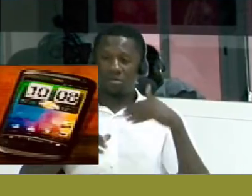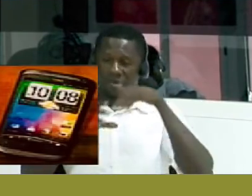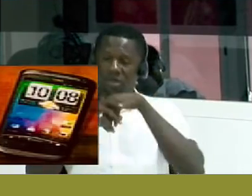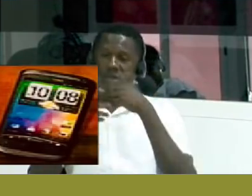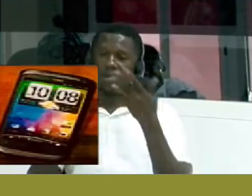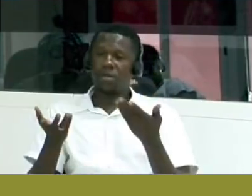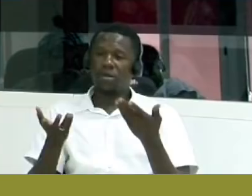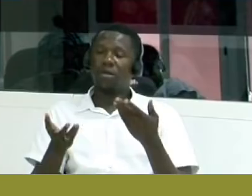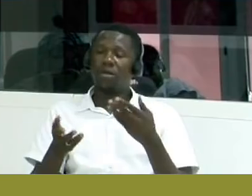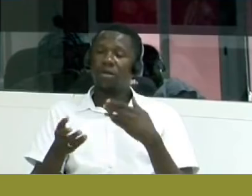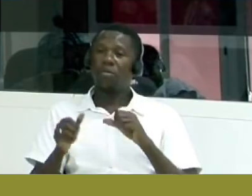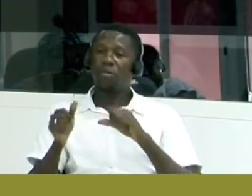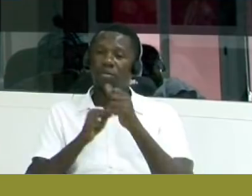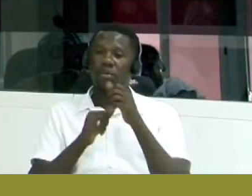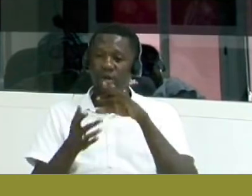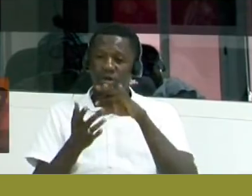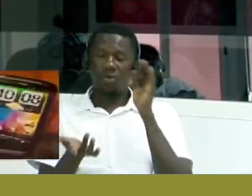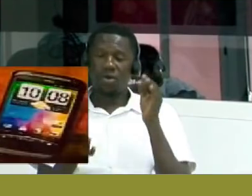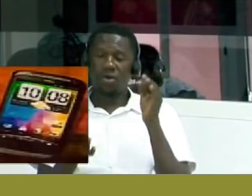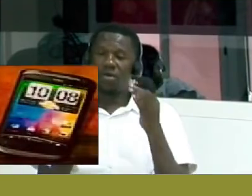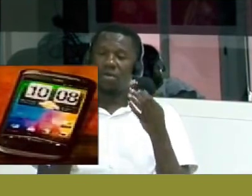better choice than